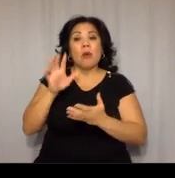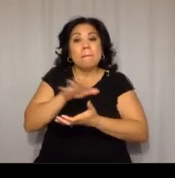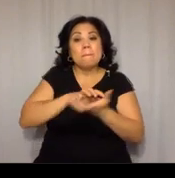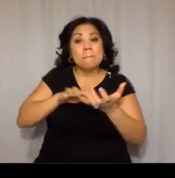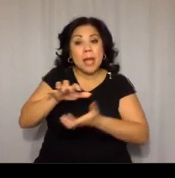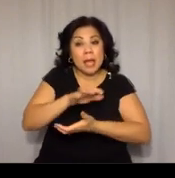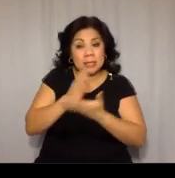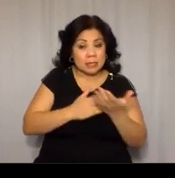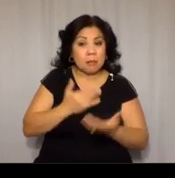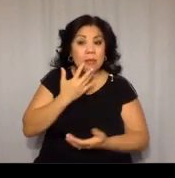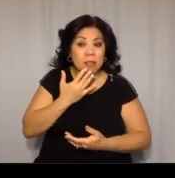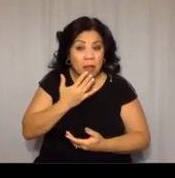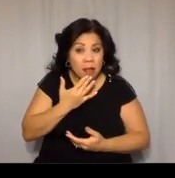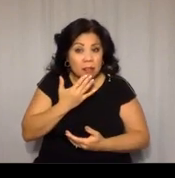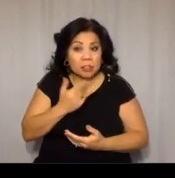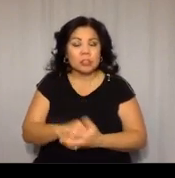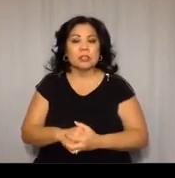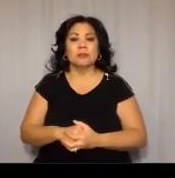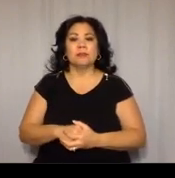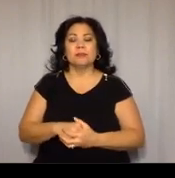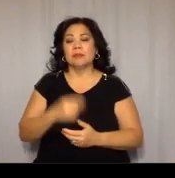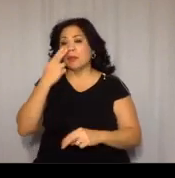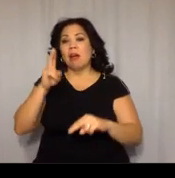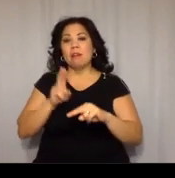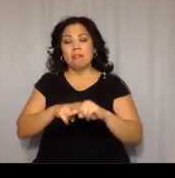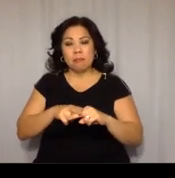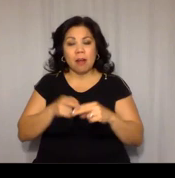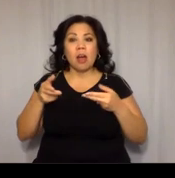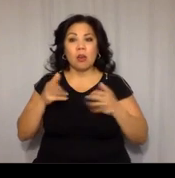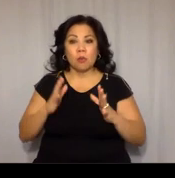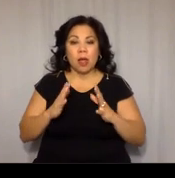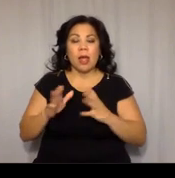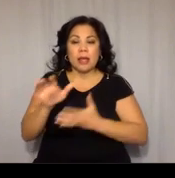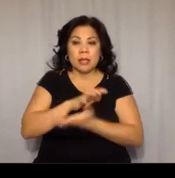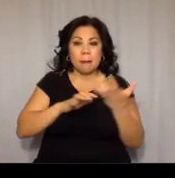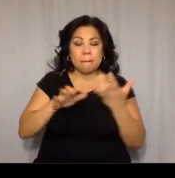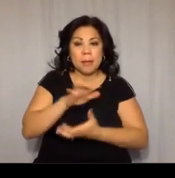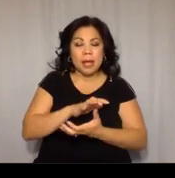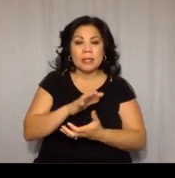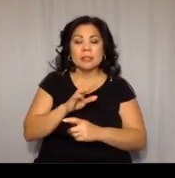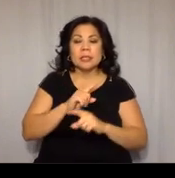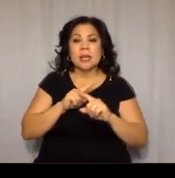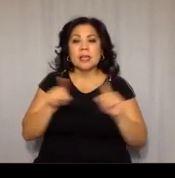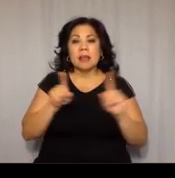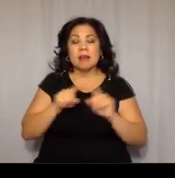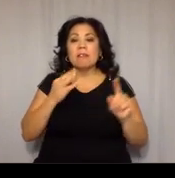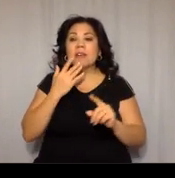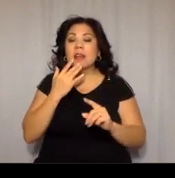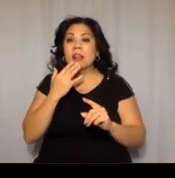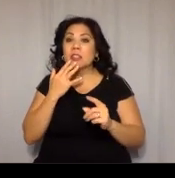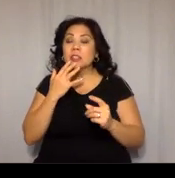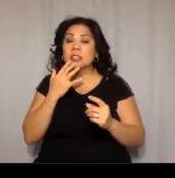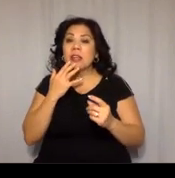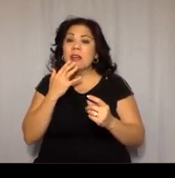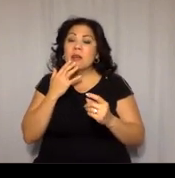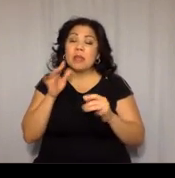mixing. And here's a cool, fun way to get a whole bunch of different colors that relate to each other and look beautiful together. As a